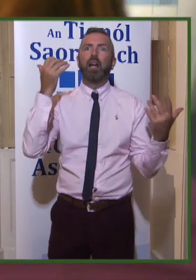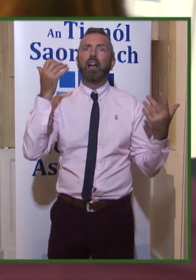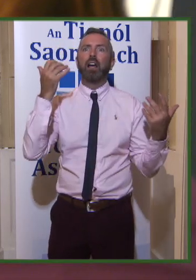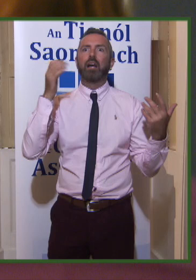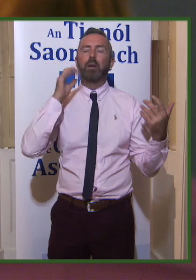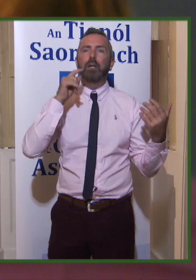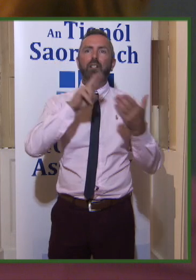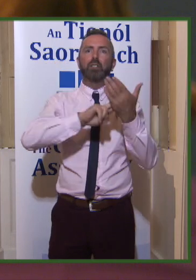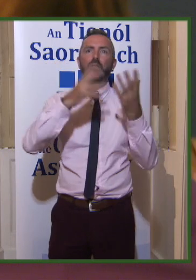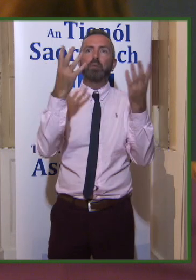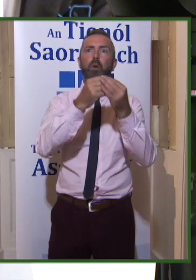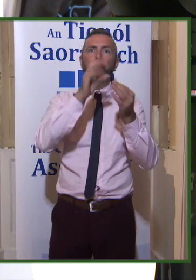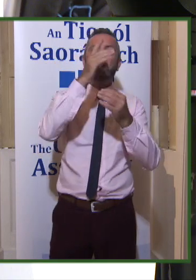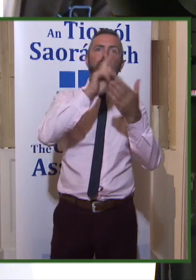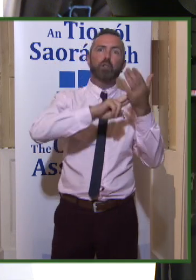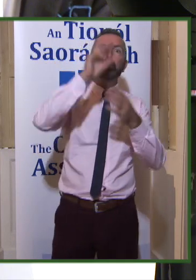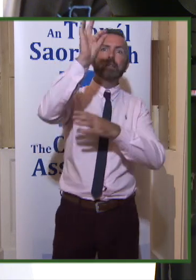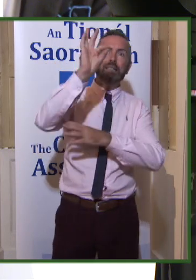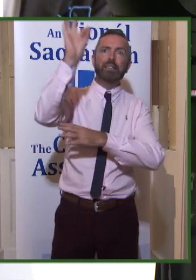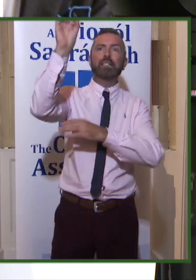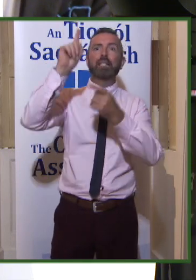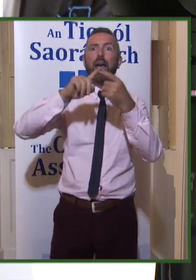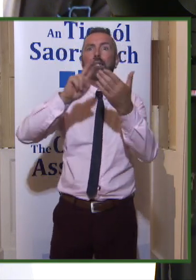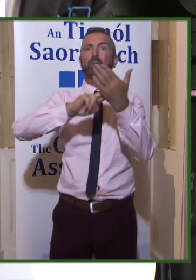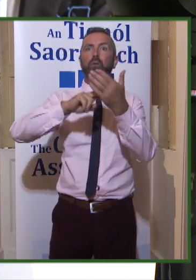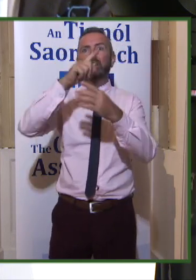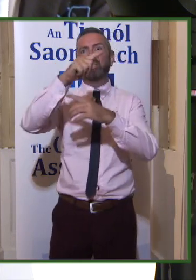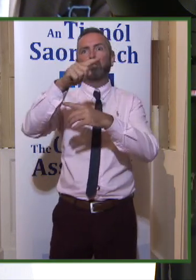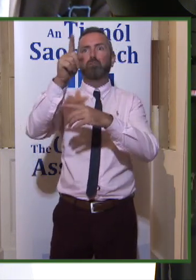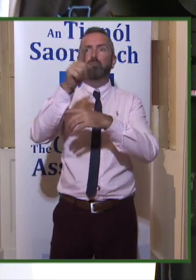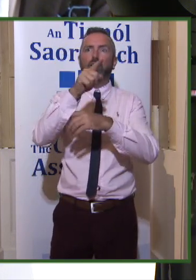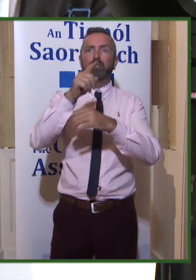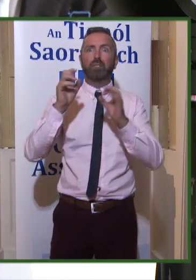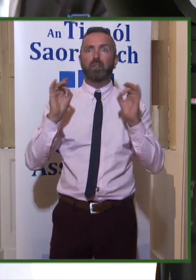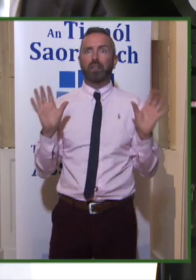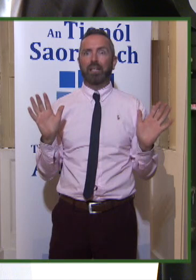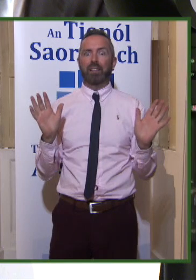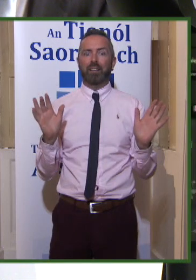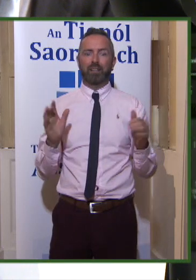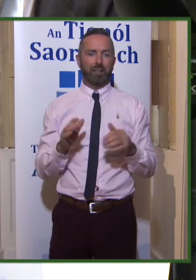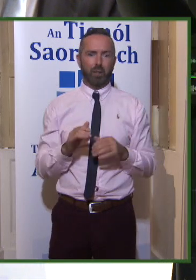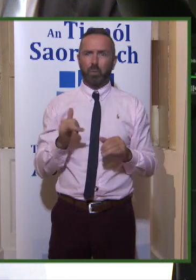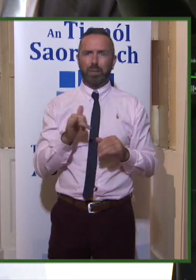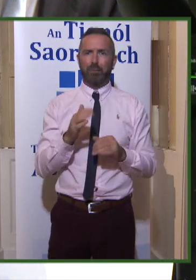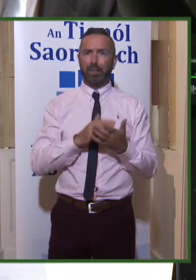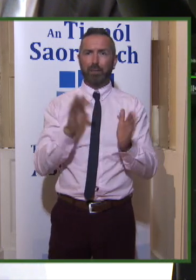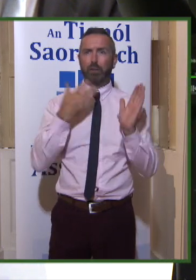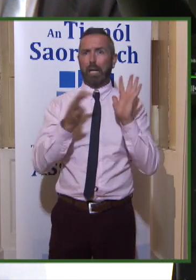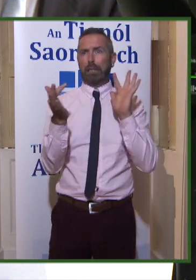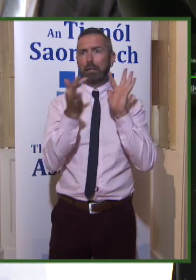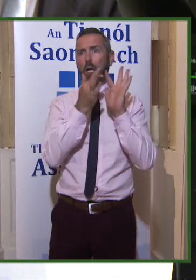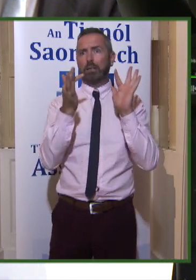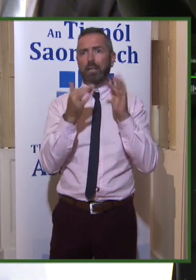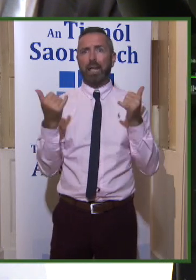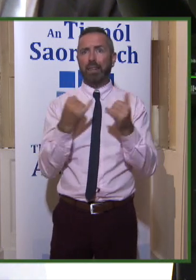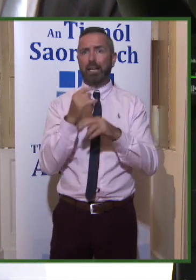know what to do. Yeah, listen, we'll be flexible in how we interpret it. Okay. A tick, a cross, a mark, anything that goes in the